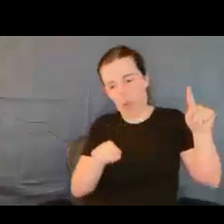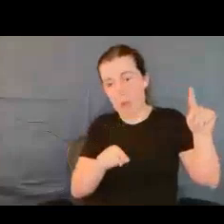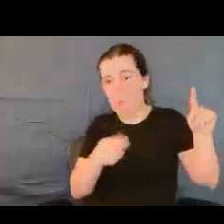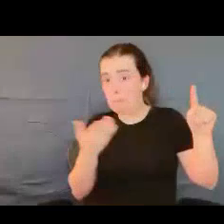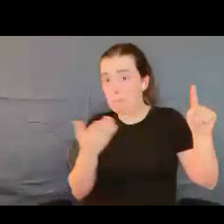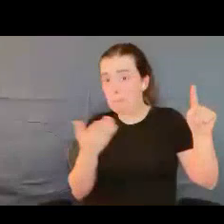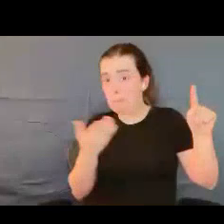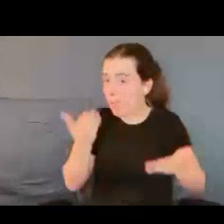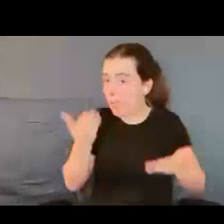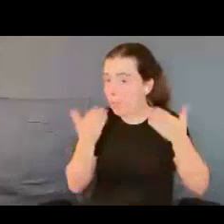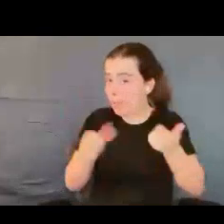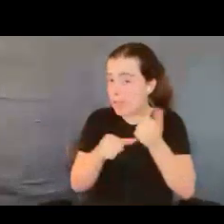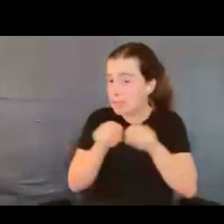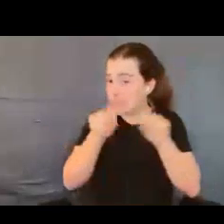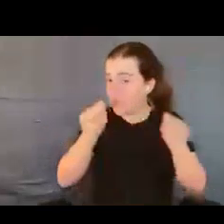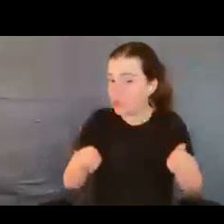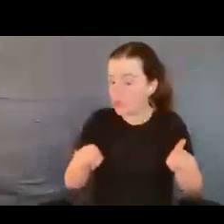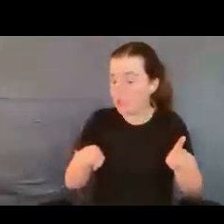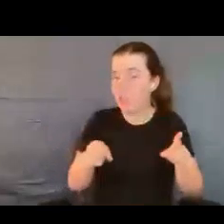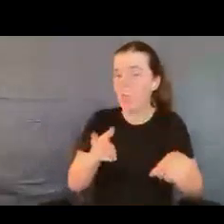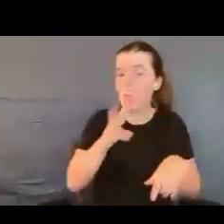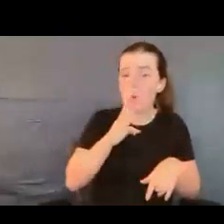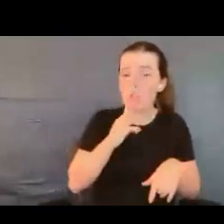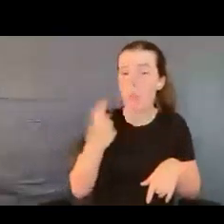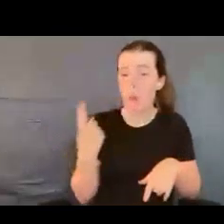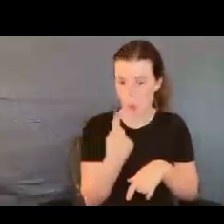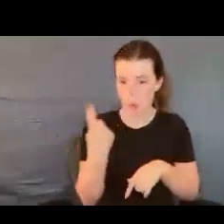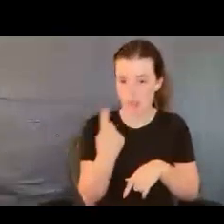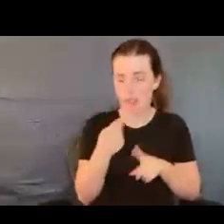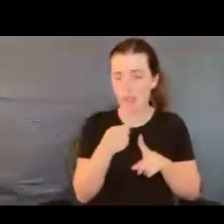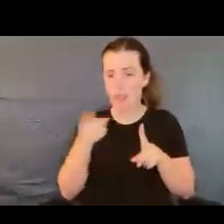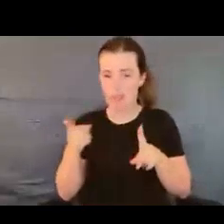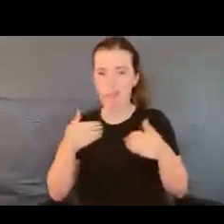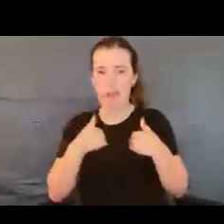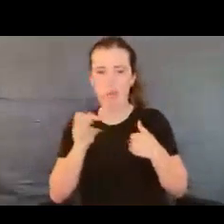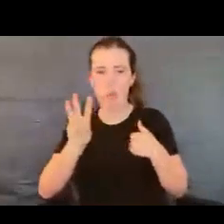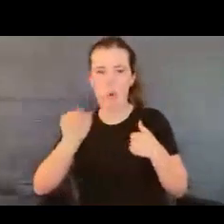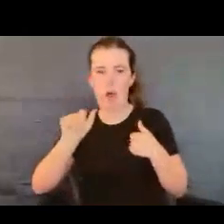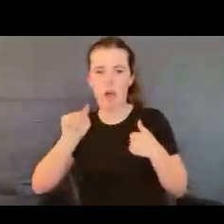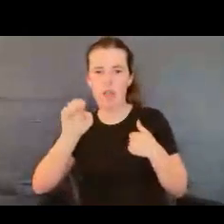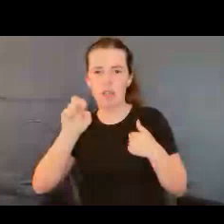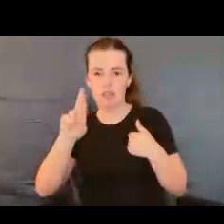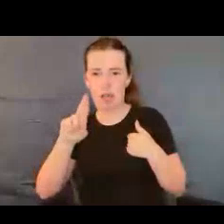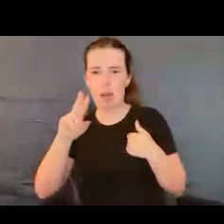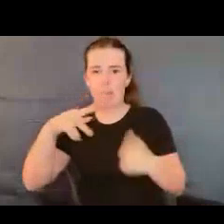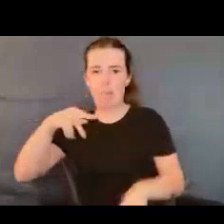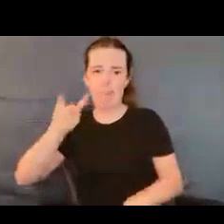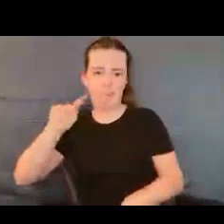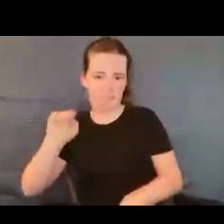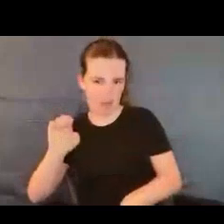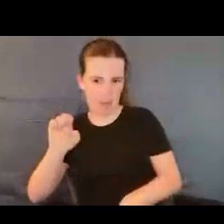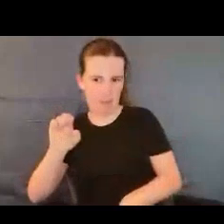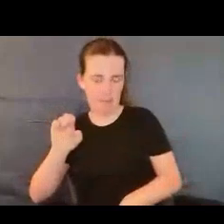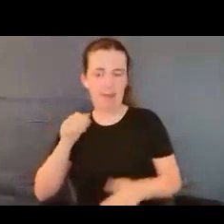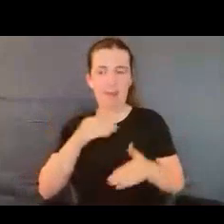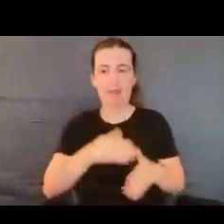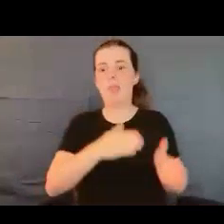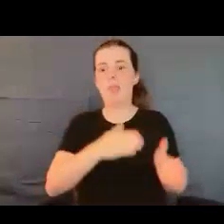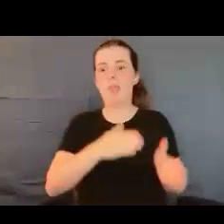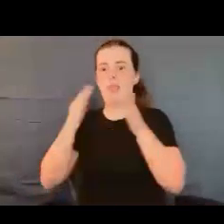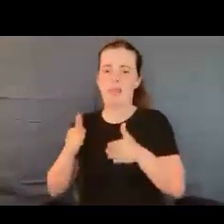of this canyon, and then there's another one that's water only at Water Pipe. And the next full aid station is Mineral Basin, and that's just